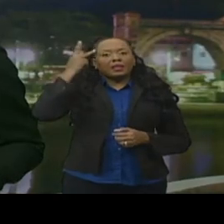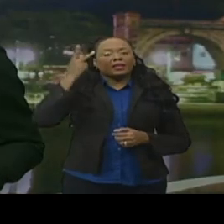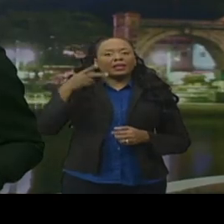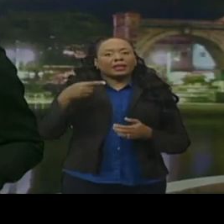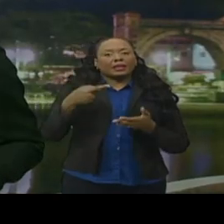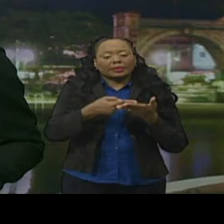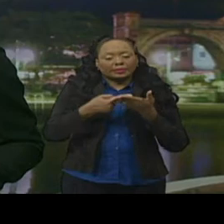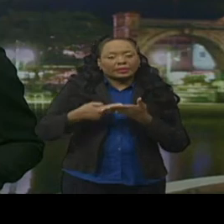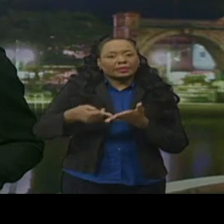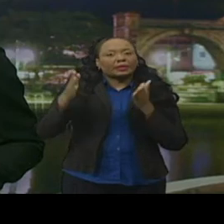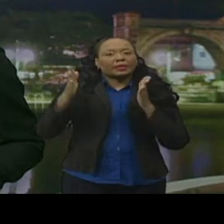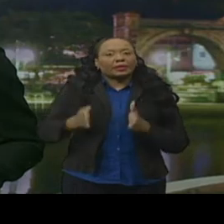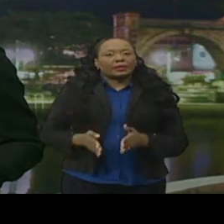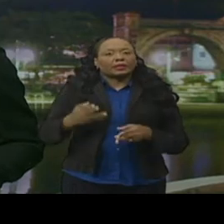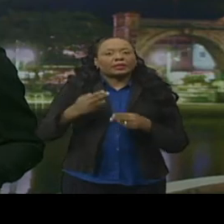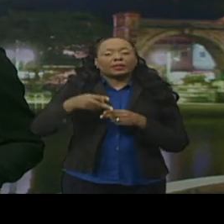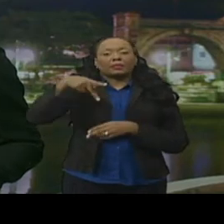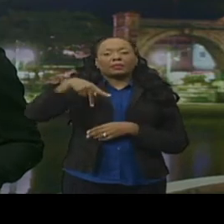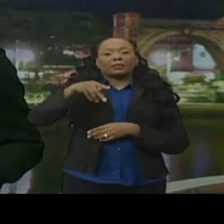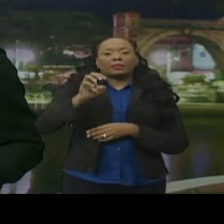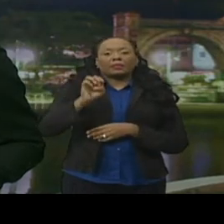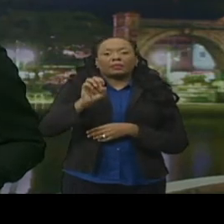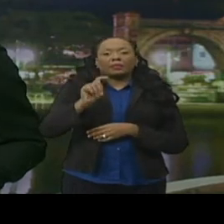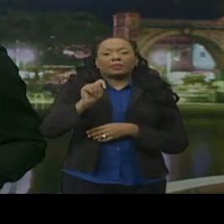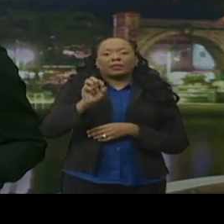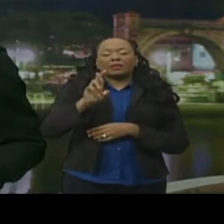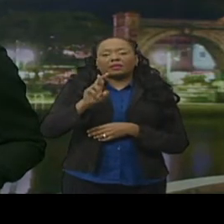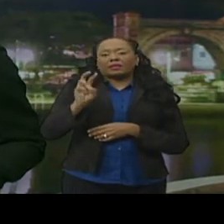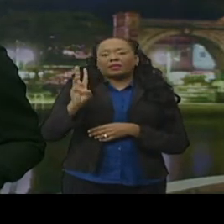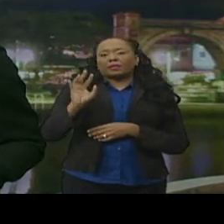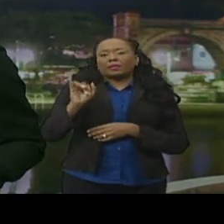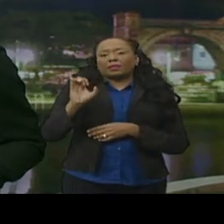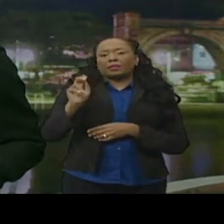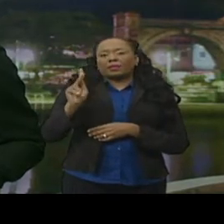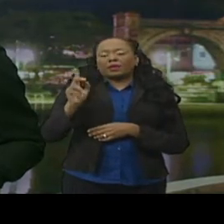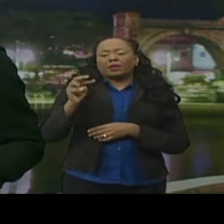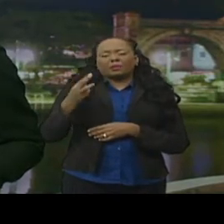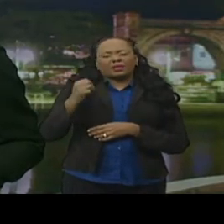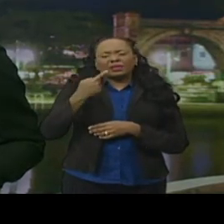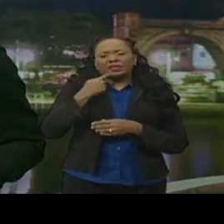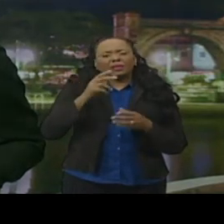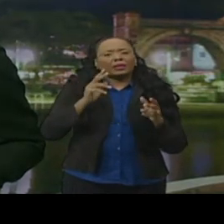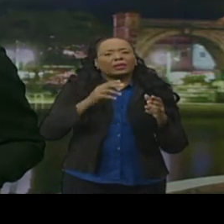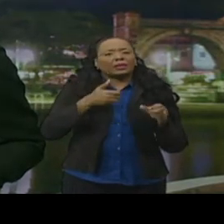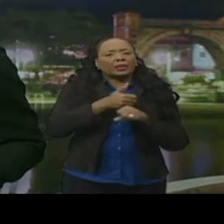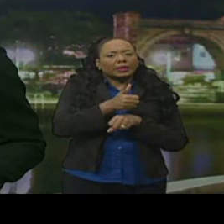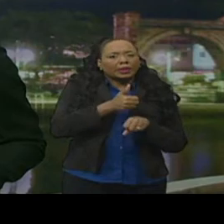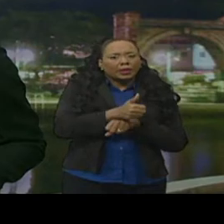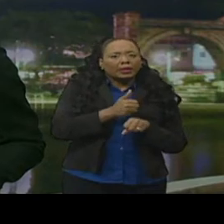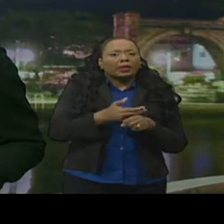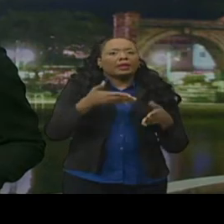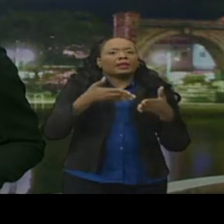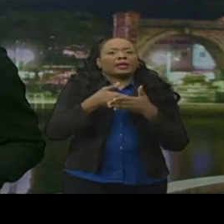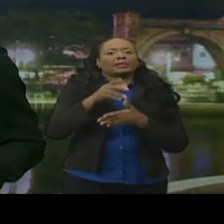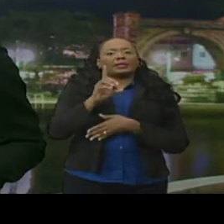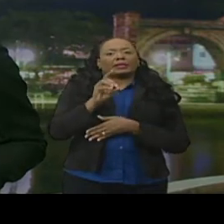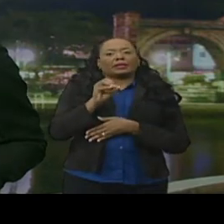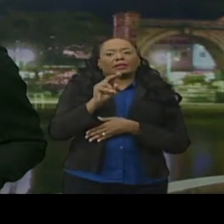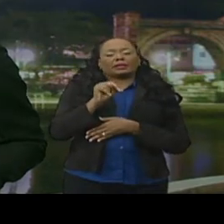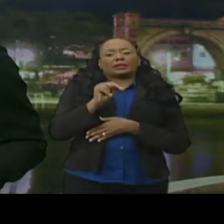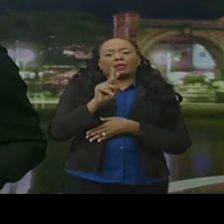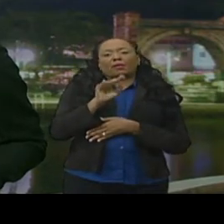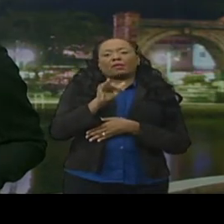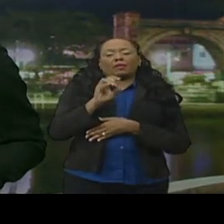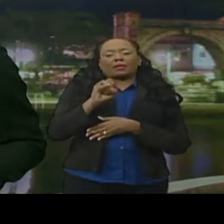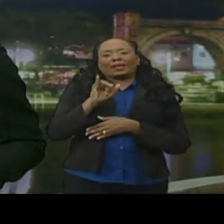Well, in related news, political scientist Peter Wickham says the charges brought against former Minister Donald Innis came as a surprise to many and